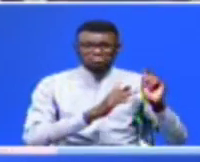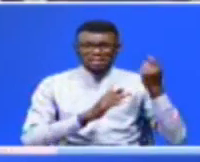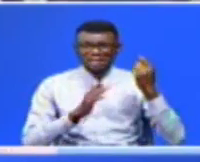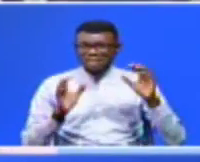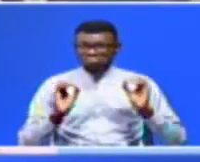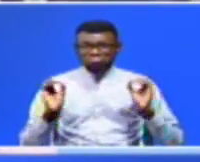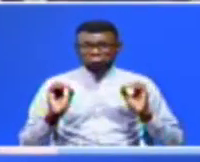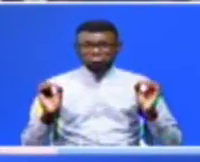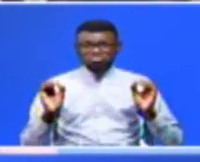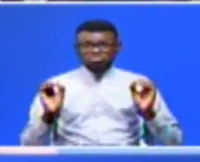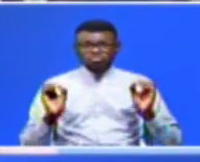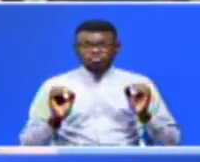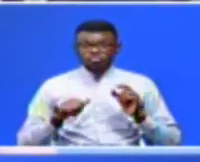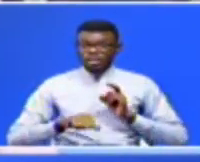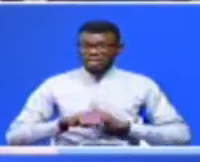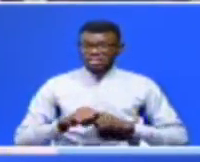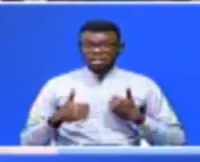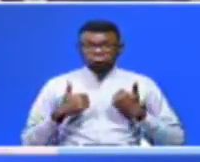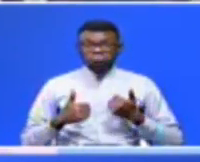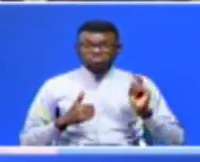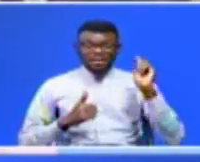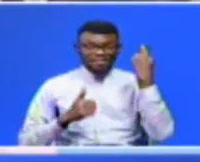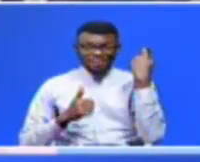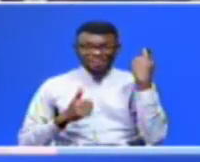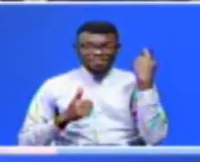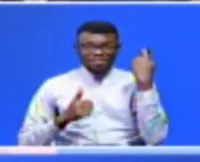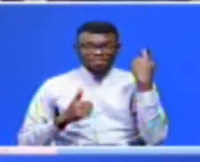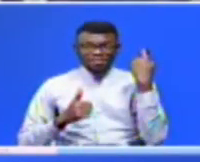good time here in Kenya that